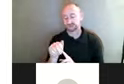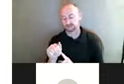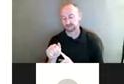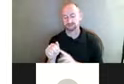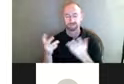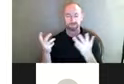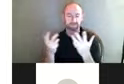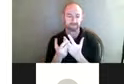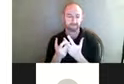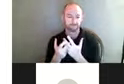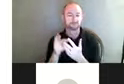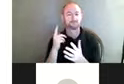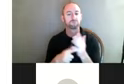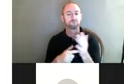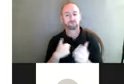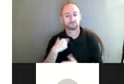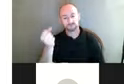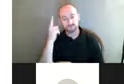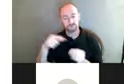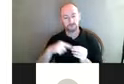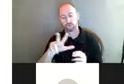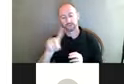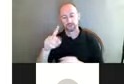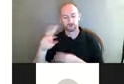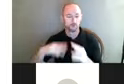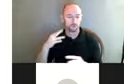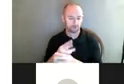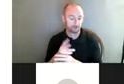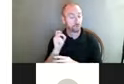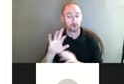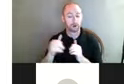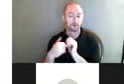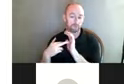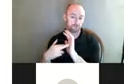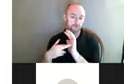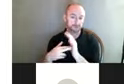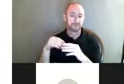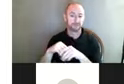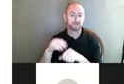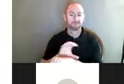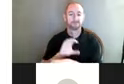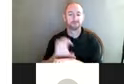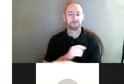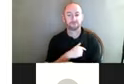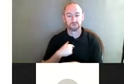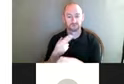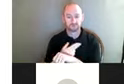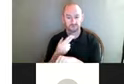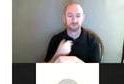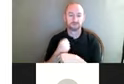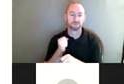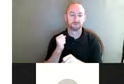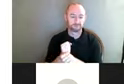with, you know, what we understand about the 3D world around us or how it's represented in the computers that we're using to create a lot of our